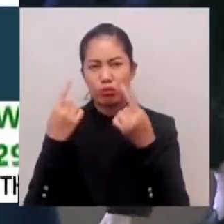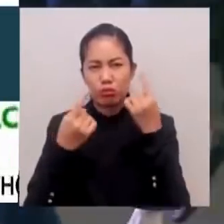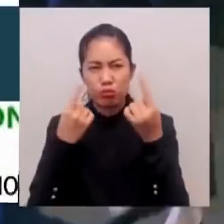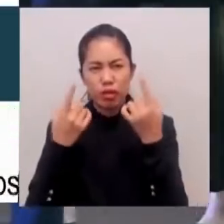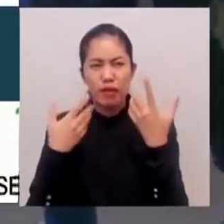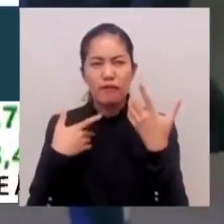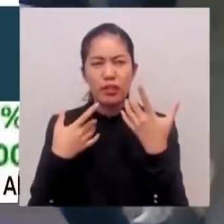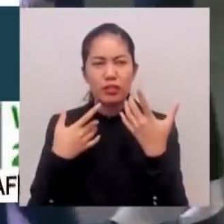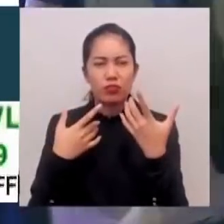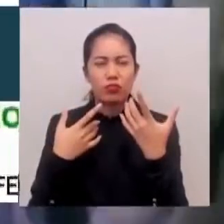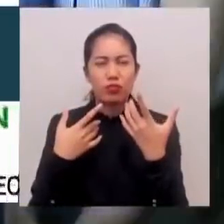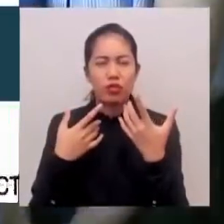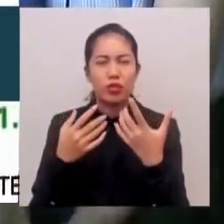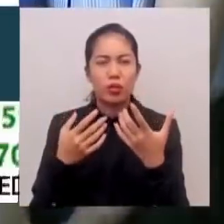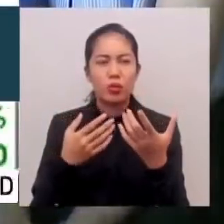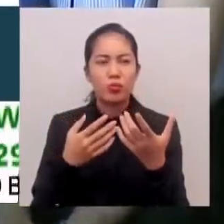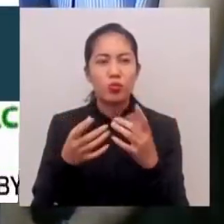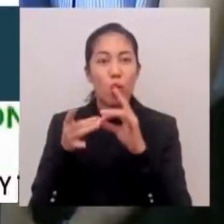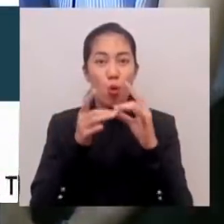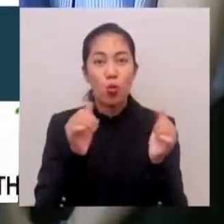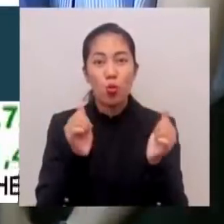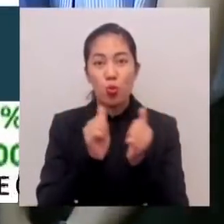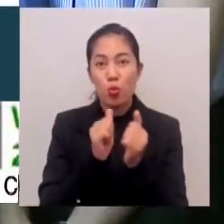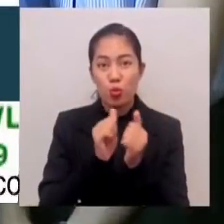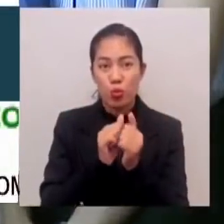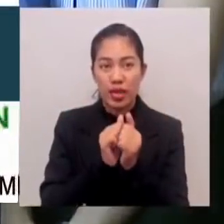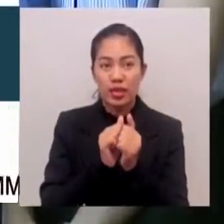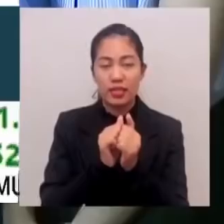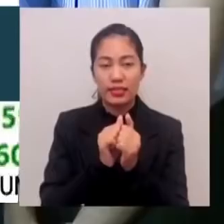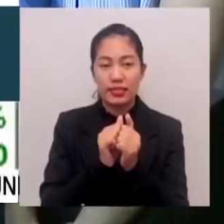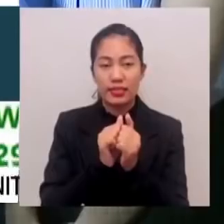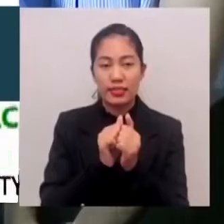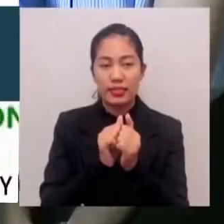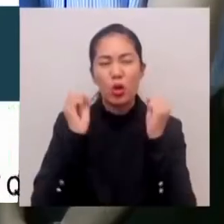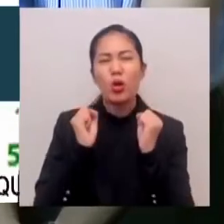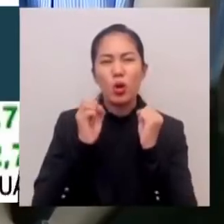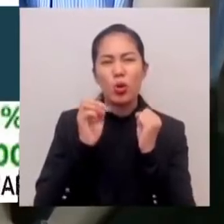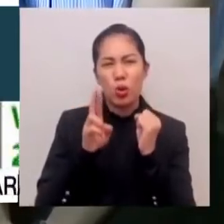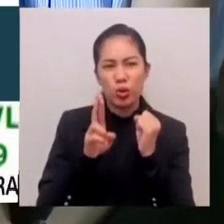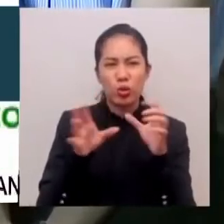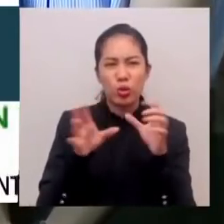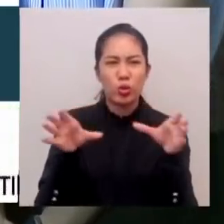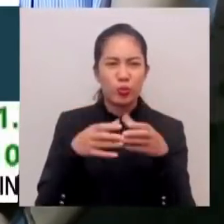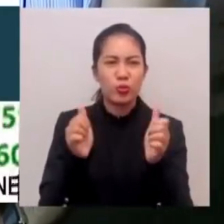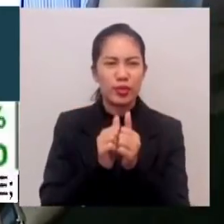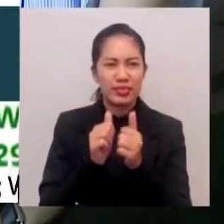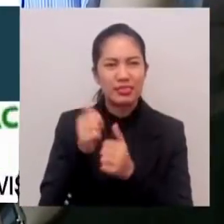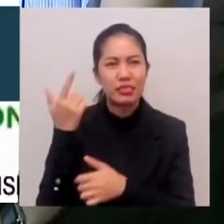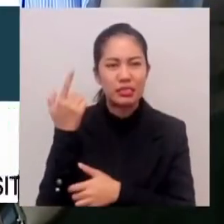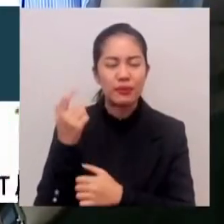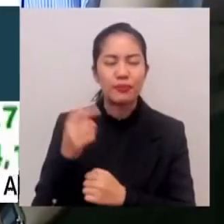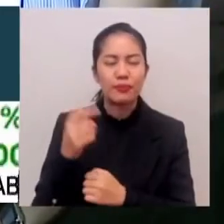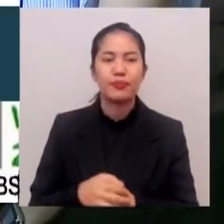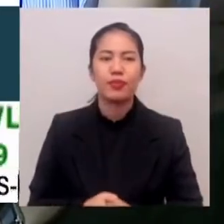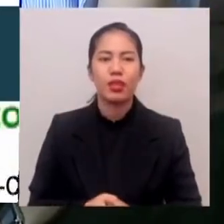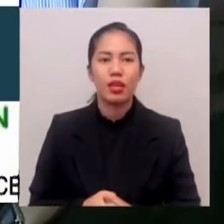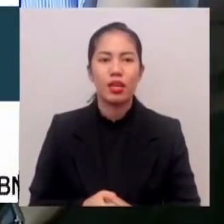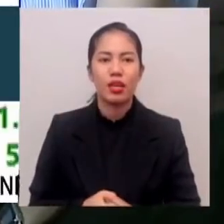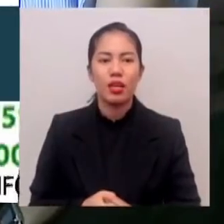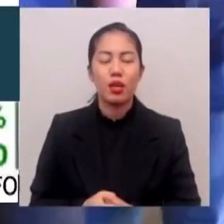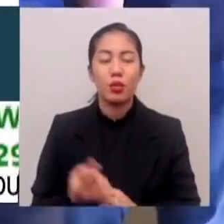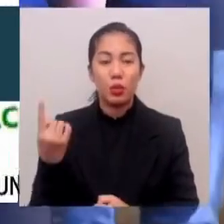relationships, no, with the armed groups. So if there's any reason for it, well, perhaps it's only Vice President Lenny